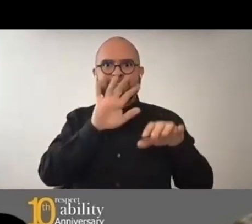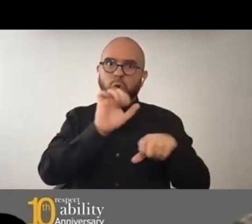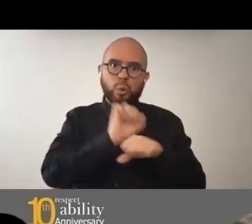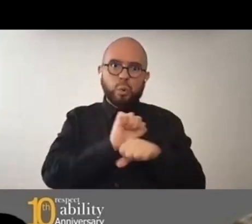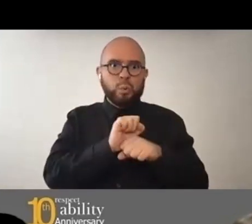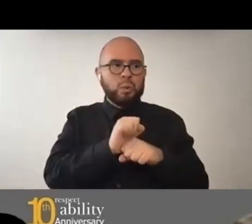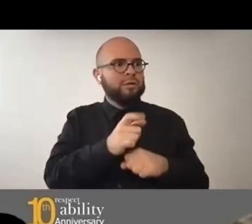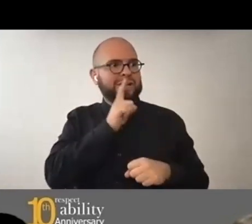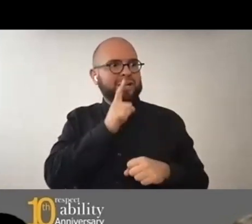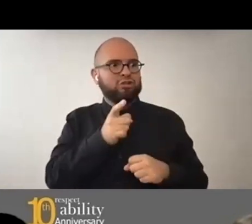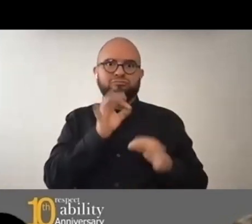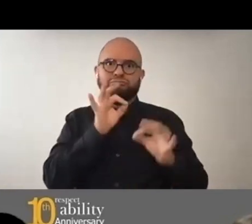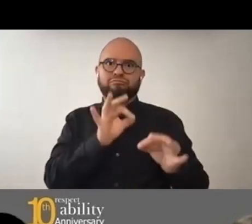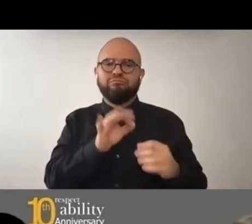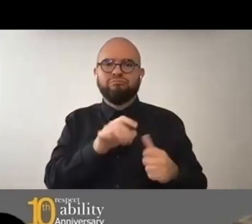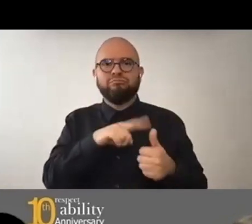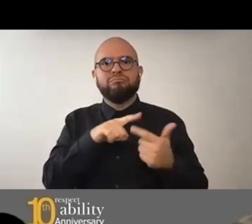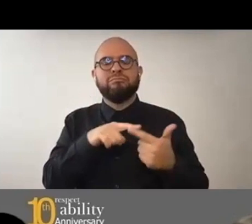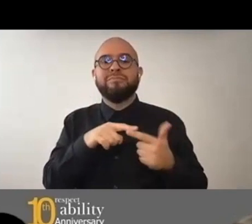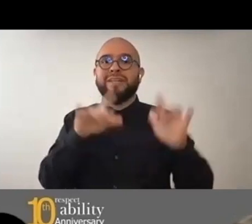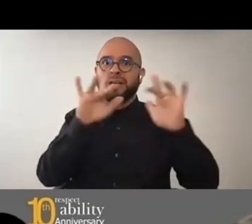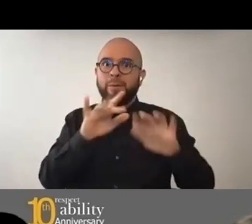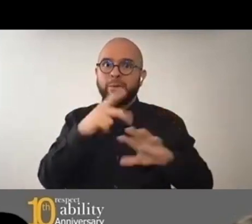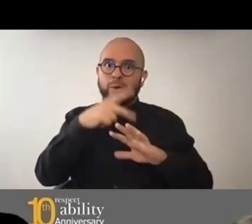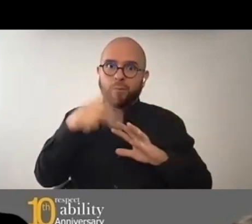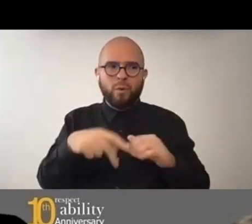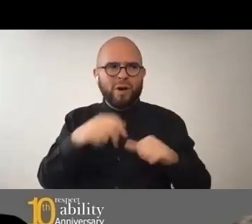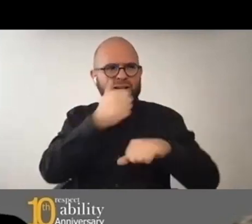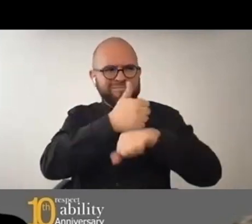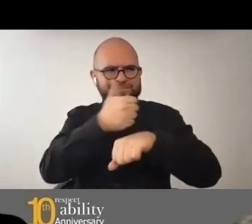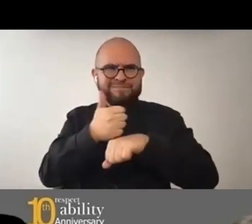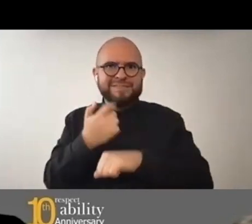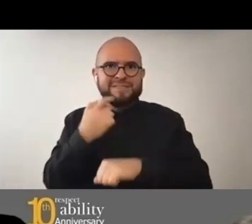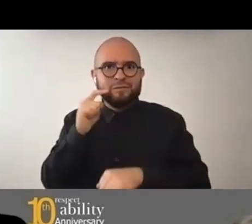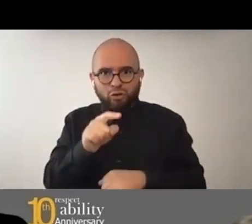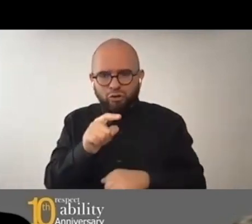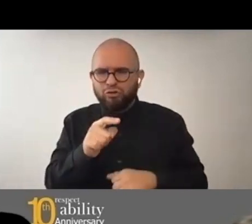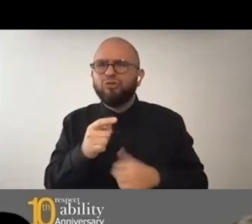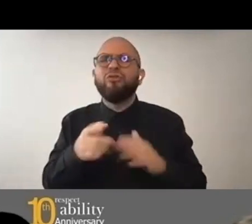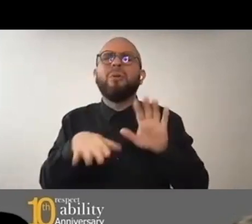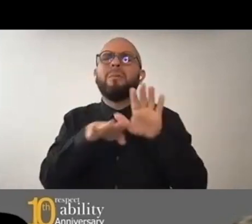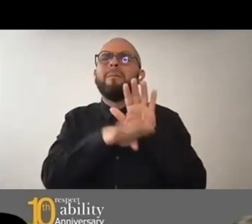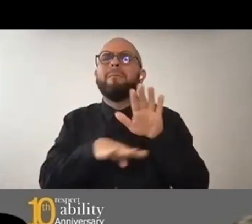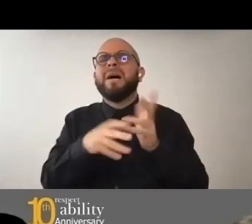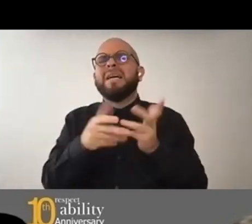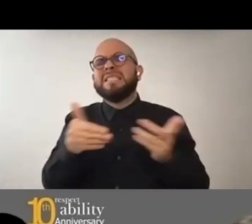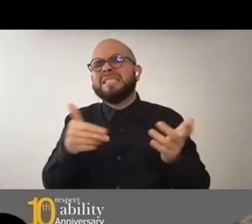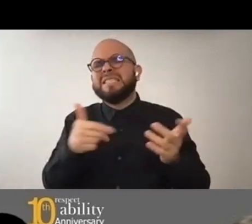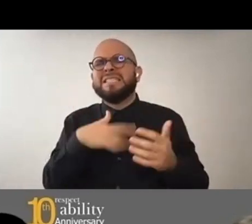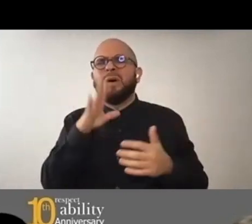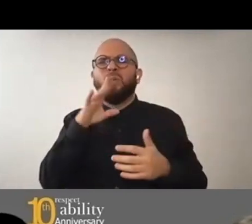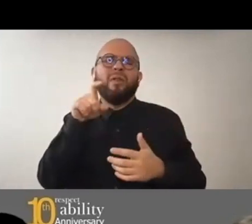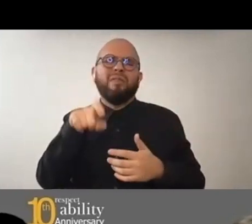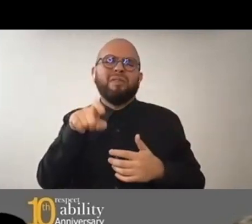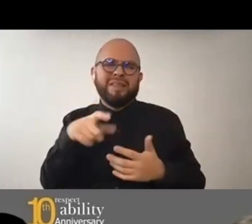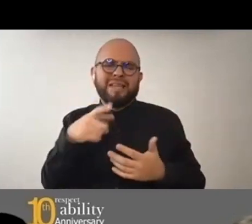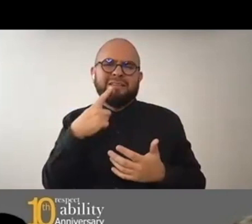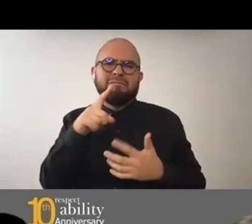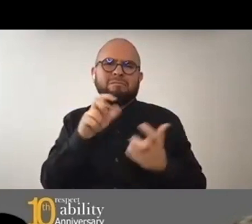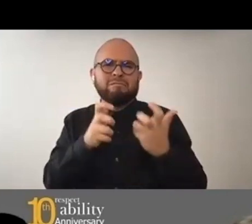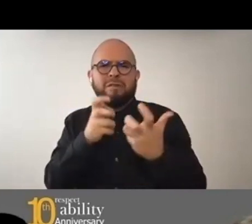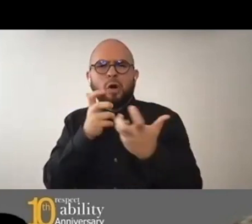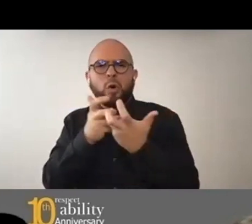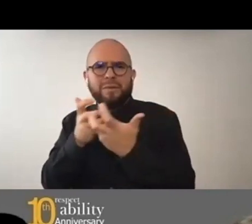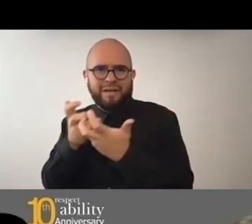computers and computer programming, all of the sort of basic things that accommodations tend to